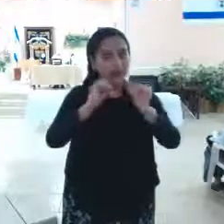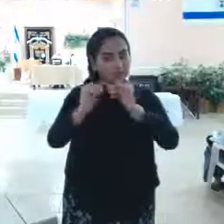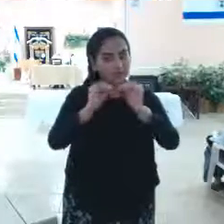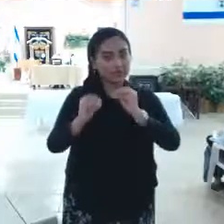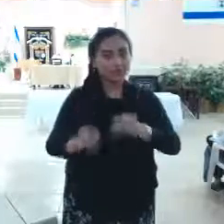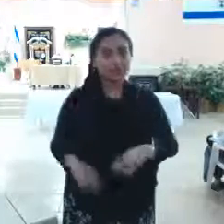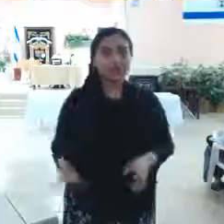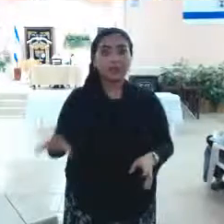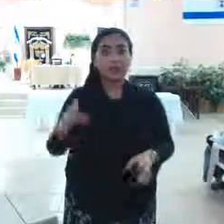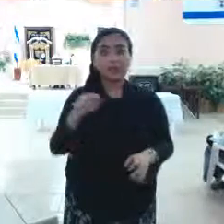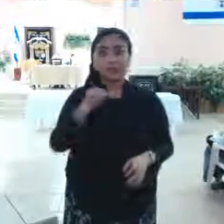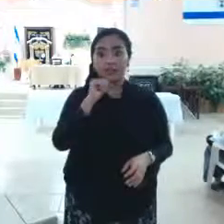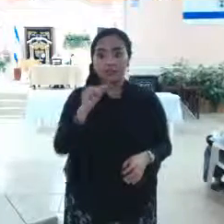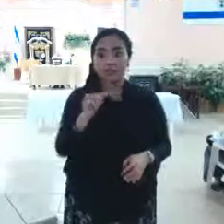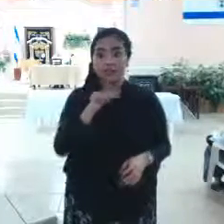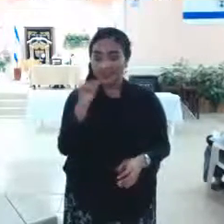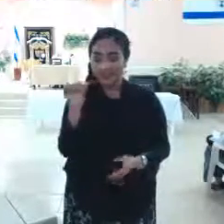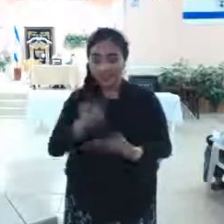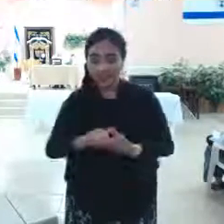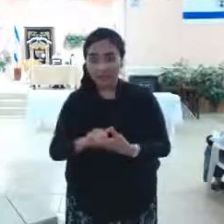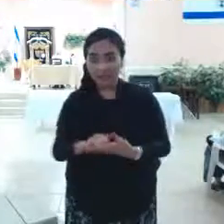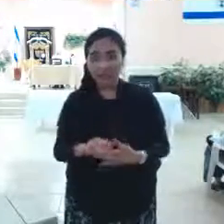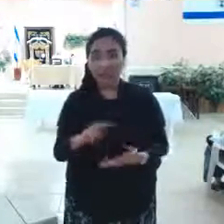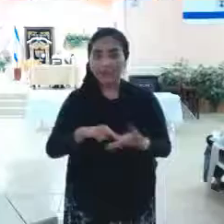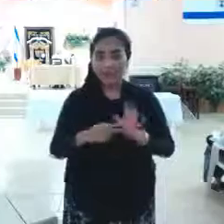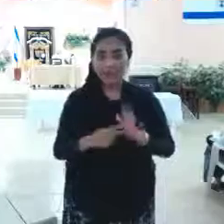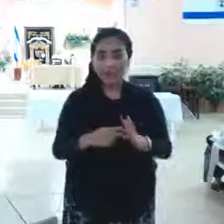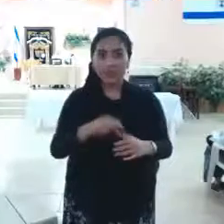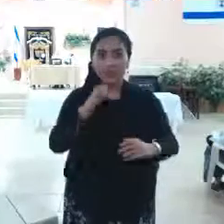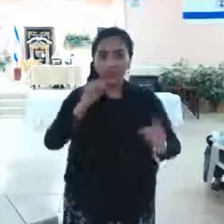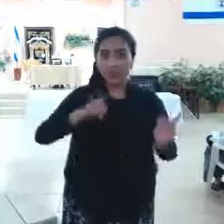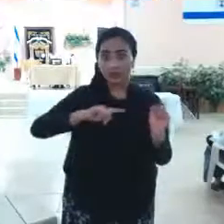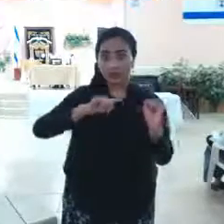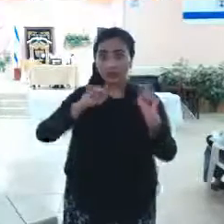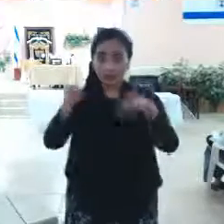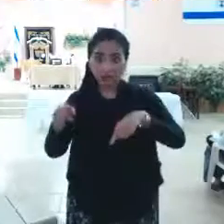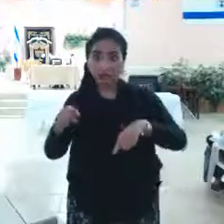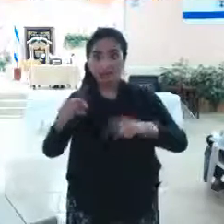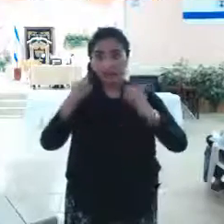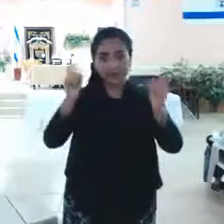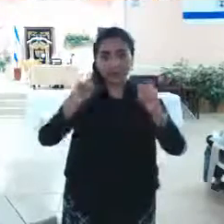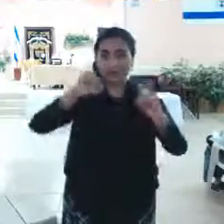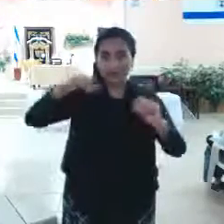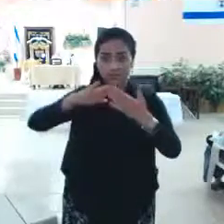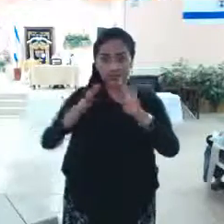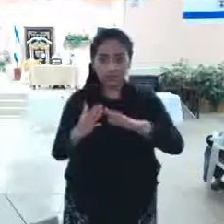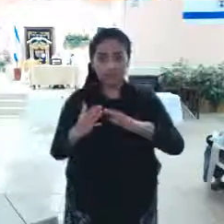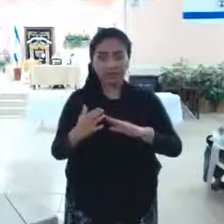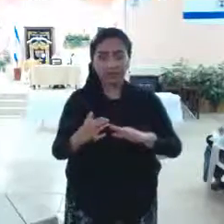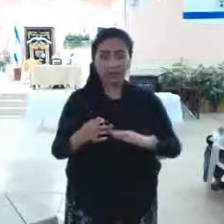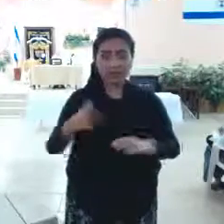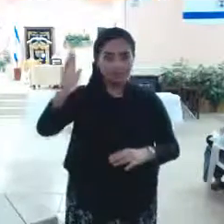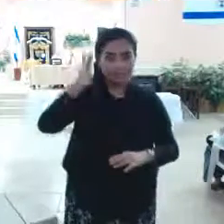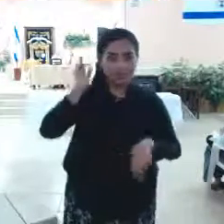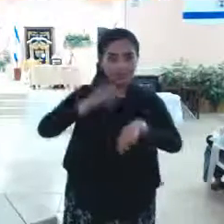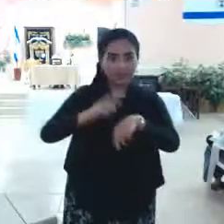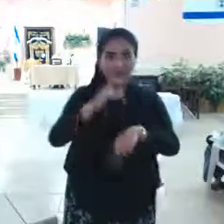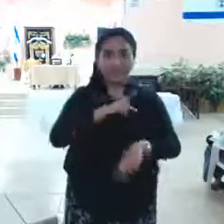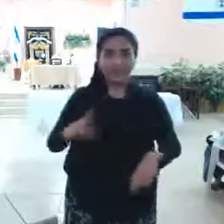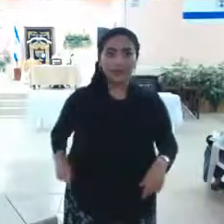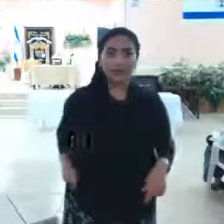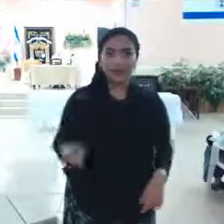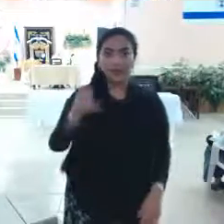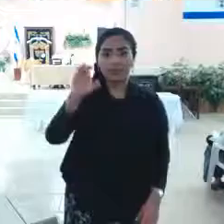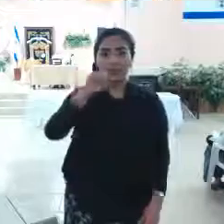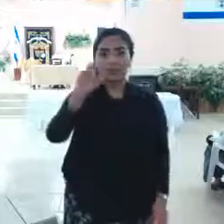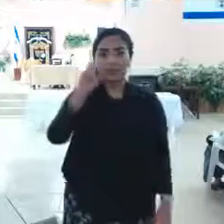fix them. Instead of this, of going to the feast there in Jerusalem at that time, of the